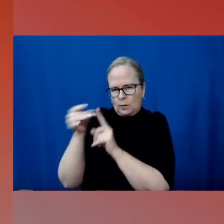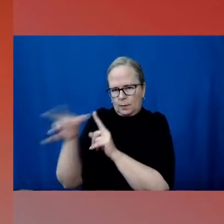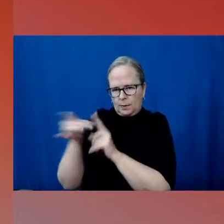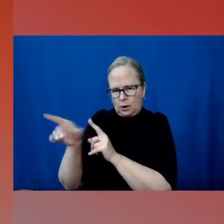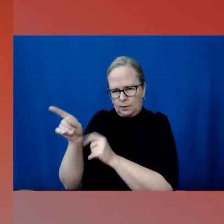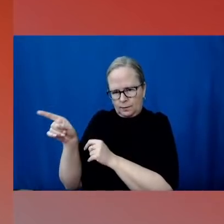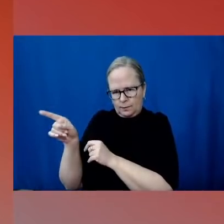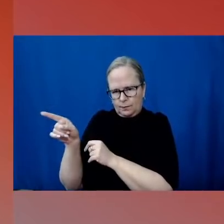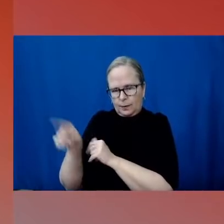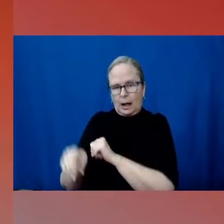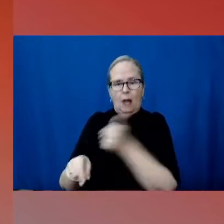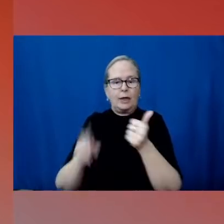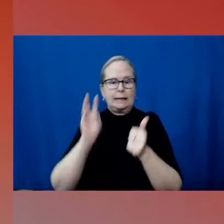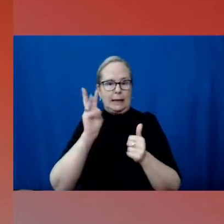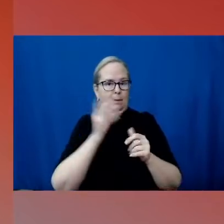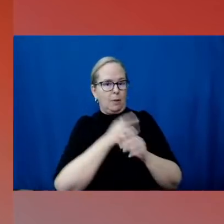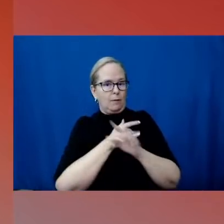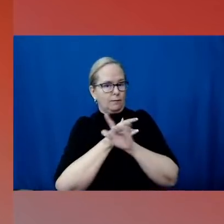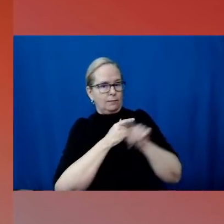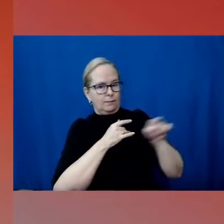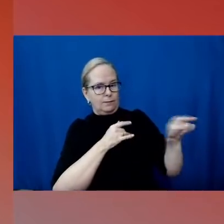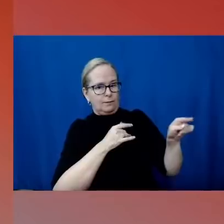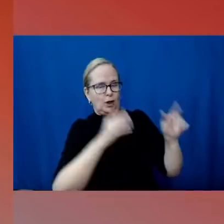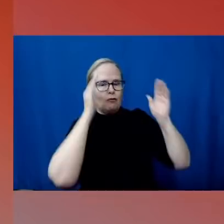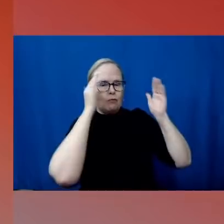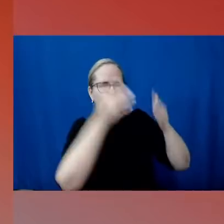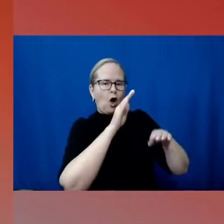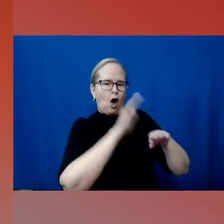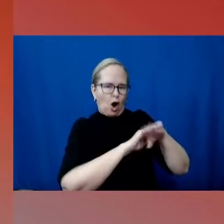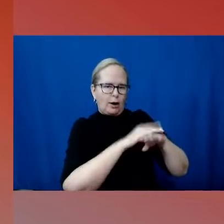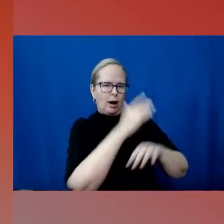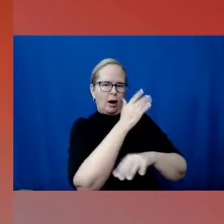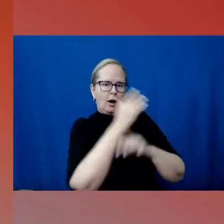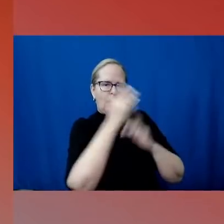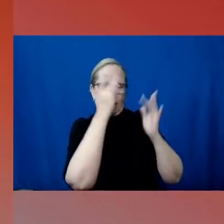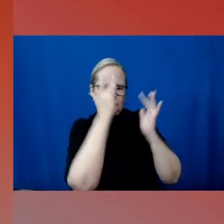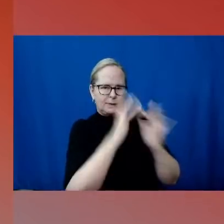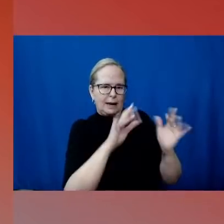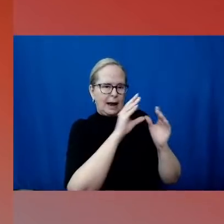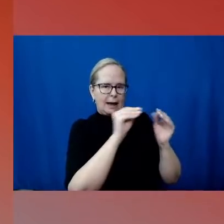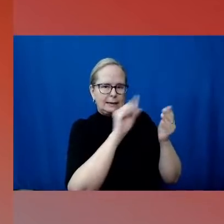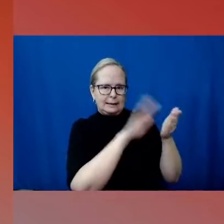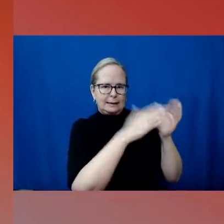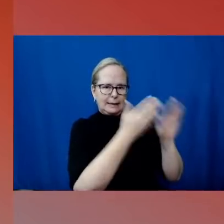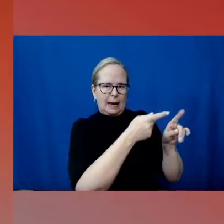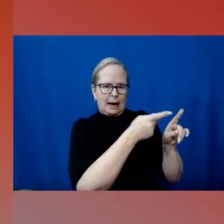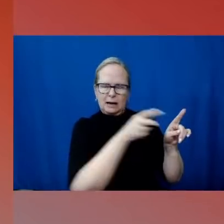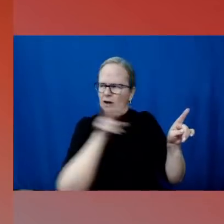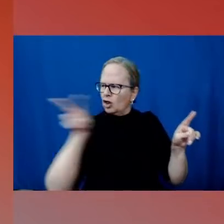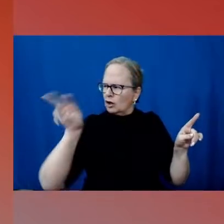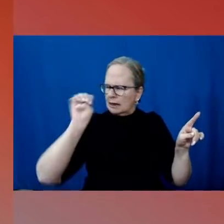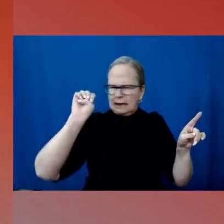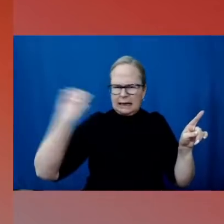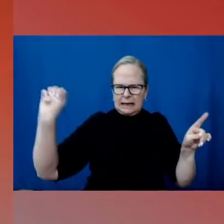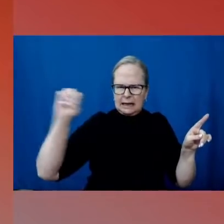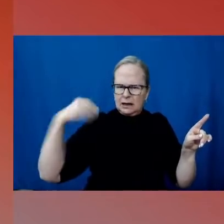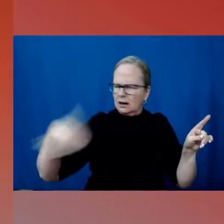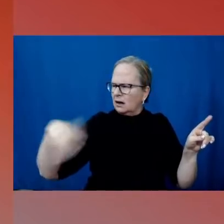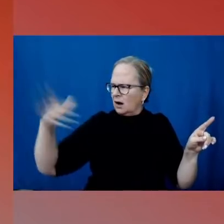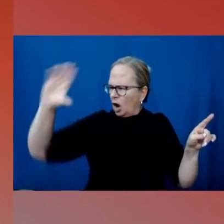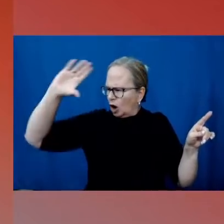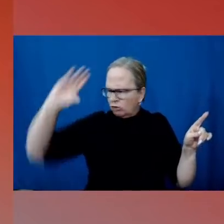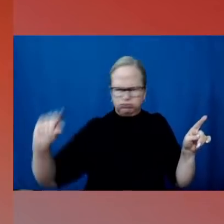large provinces focused on hospitalizations and deaths. And we can see that Atlantic Canada had dramatically